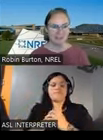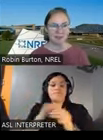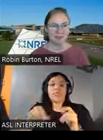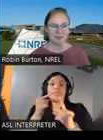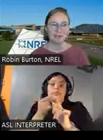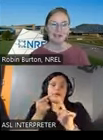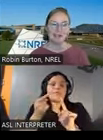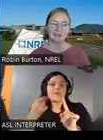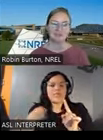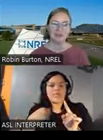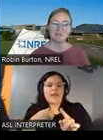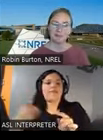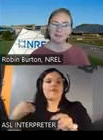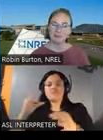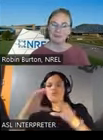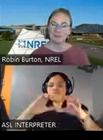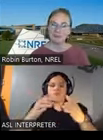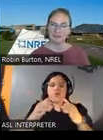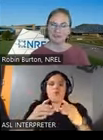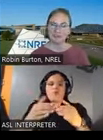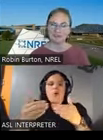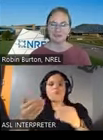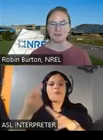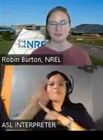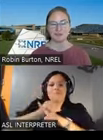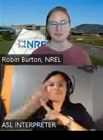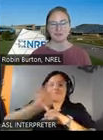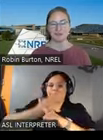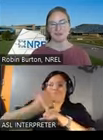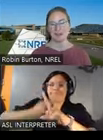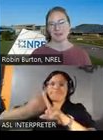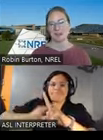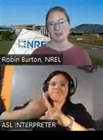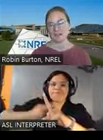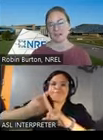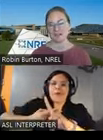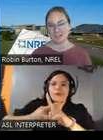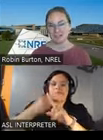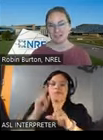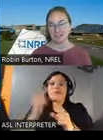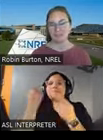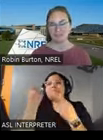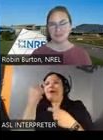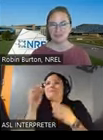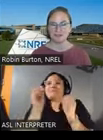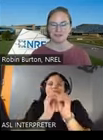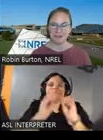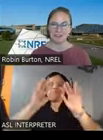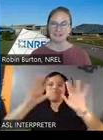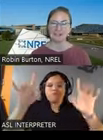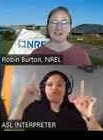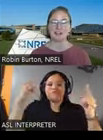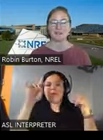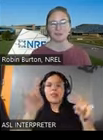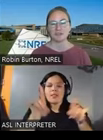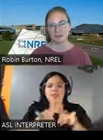a stakeholder group, and we've met monthly for the first 6 months to make sure that our initial scenarios that we've been